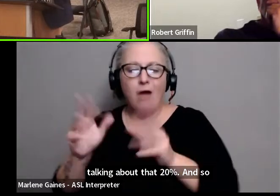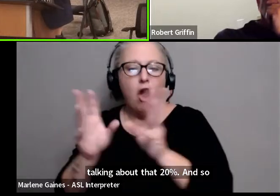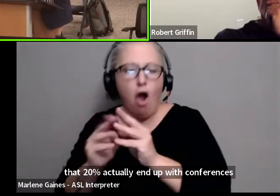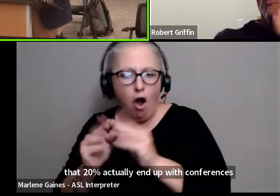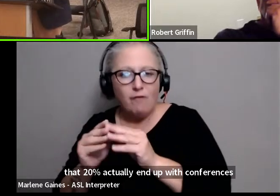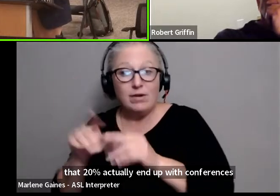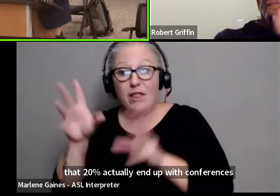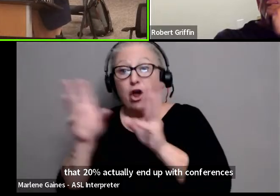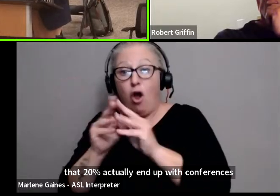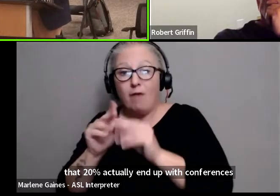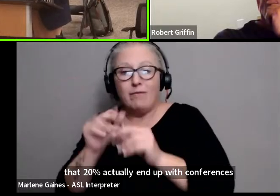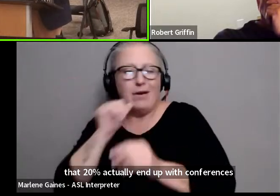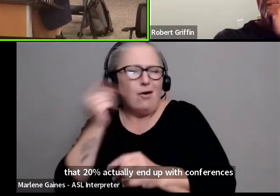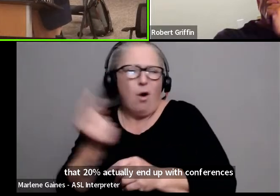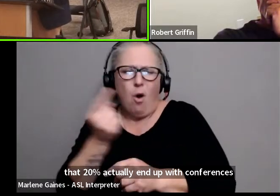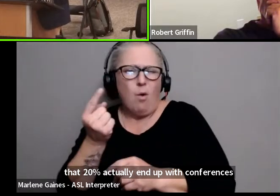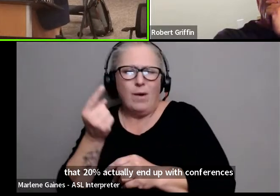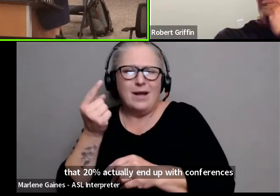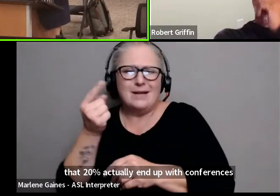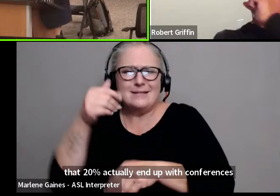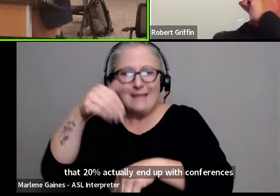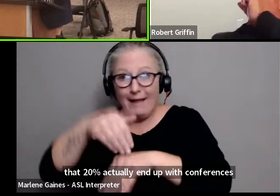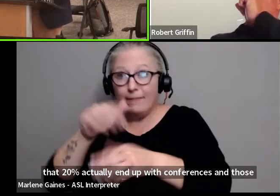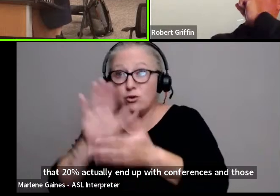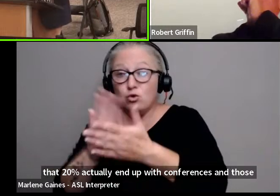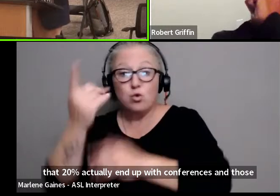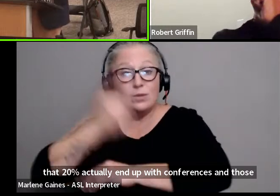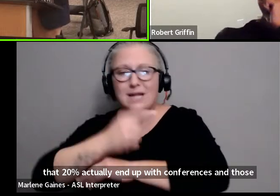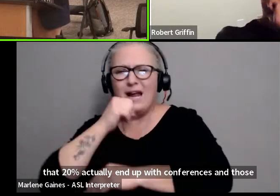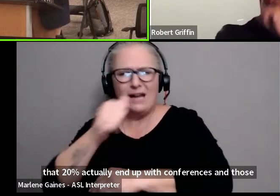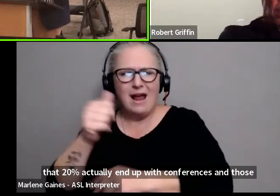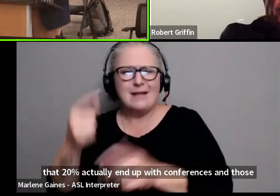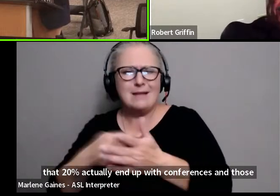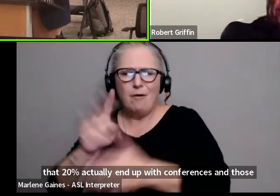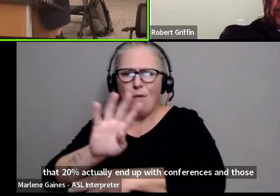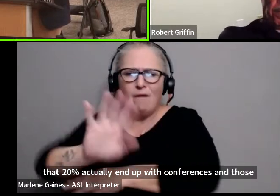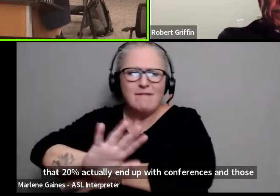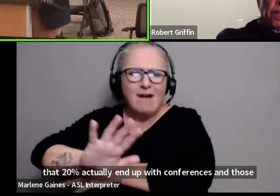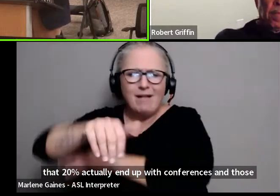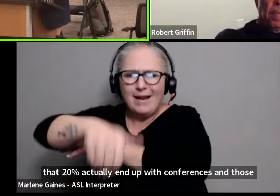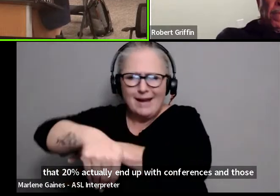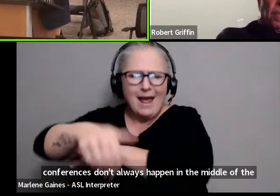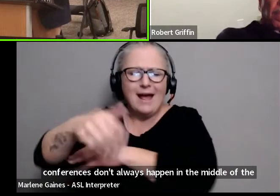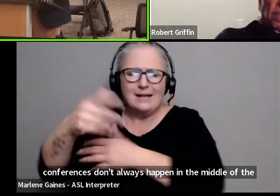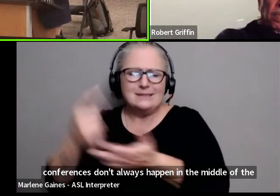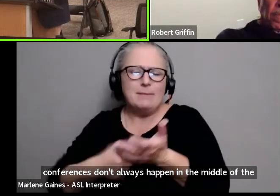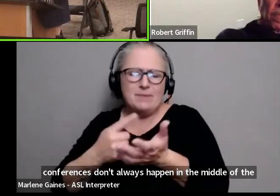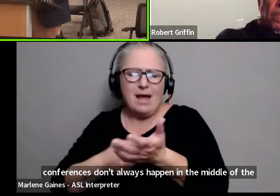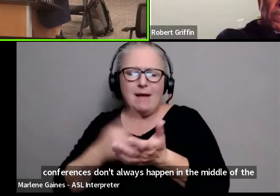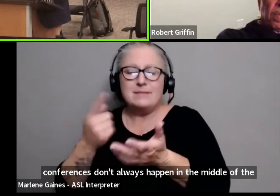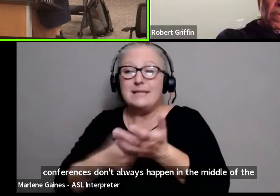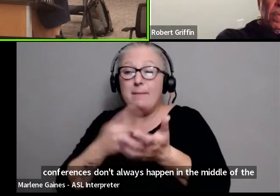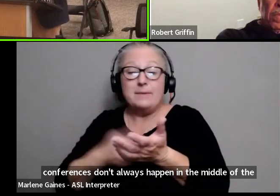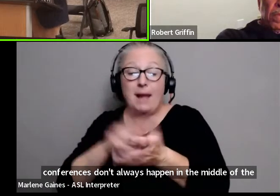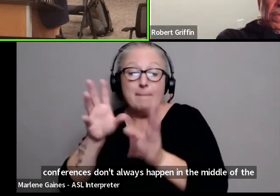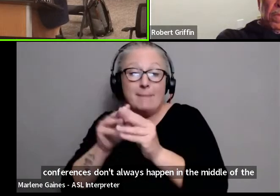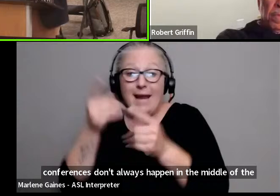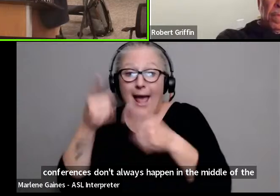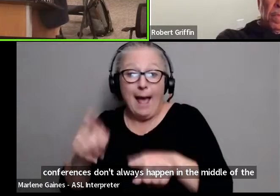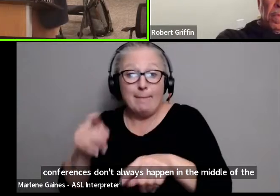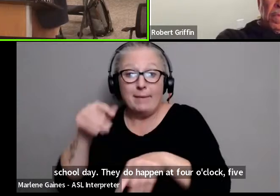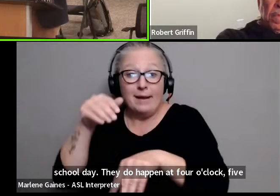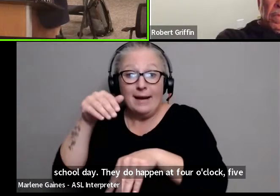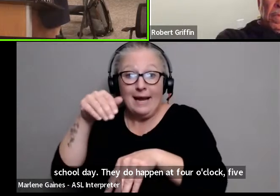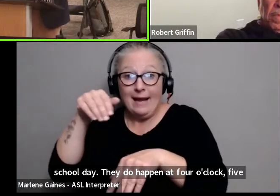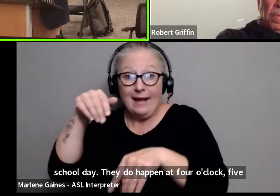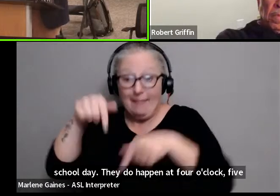those conferences don't always happen in the middle of the school day. They do happen at 4 o'clock, 5 o'clock at night. Yeah, Times. okay. Sometimes those meetings happen actually in